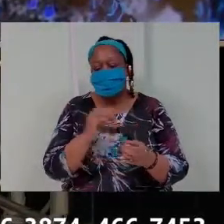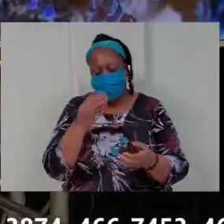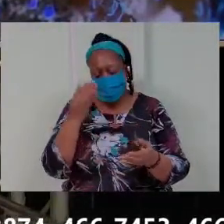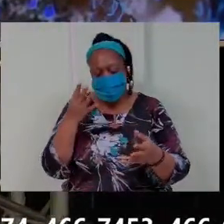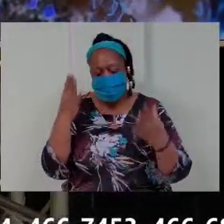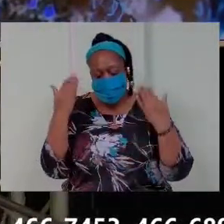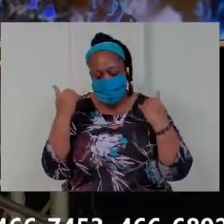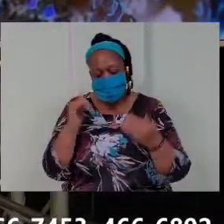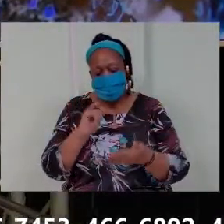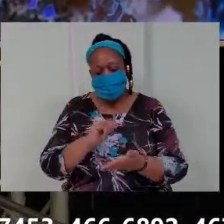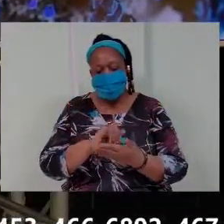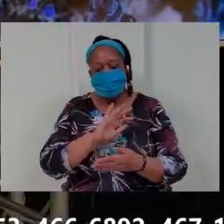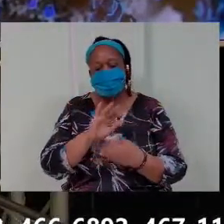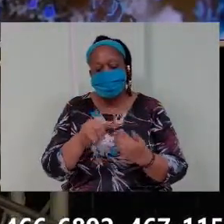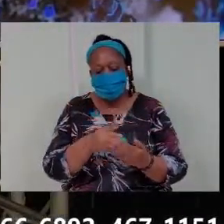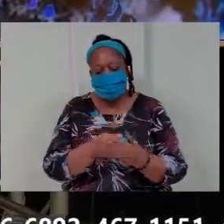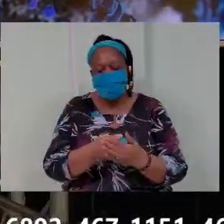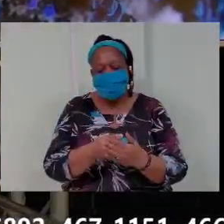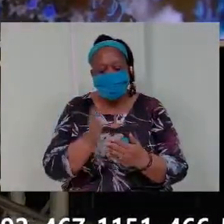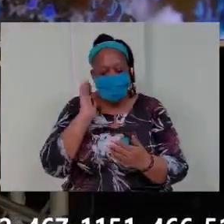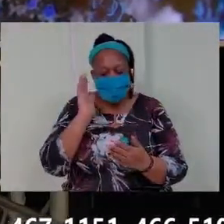be fine.